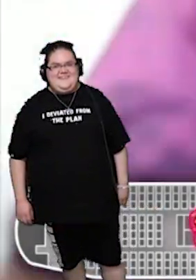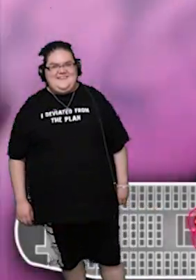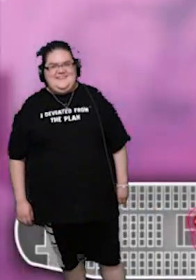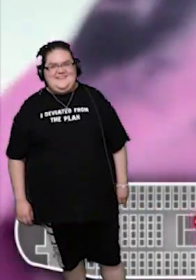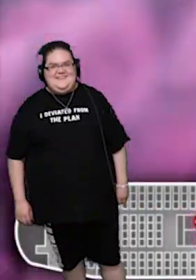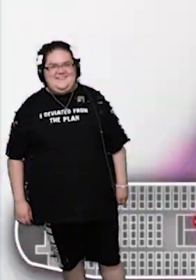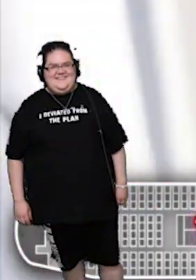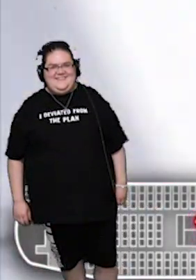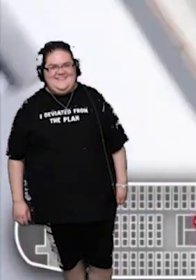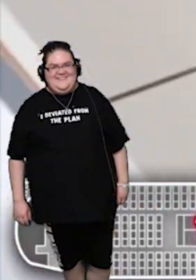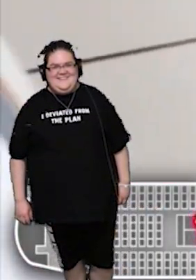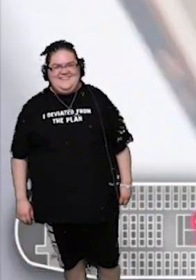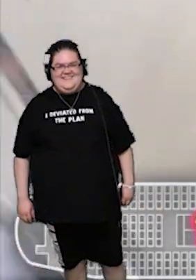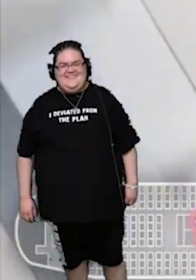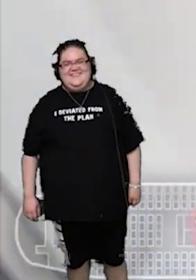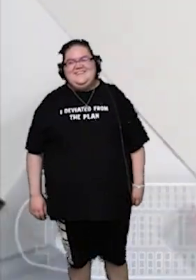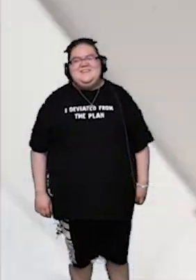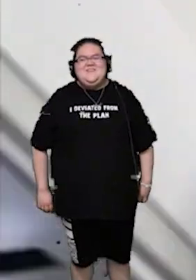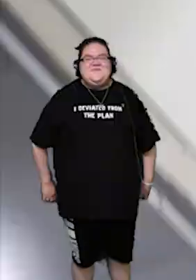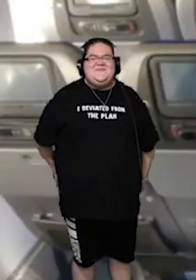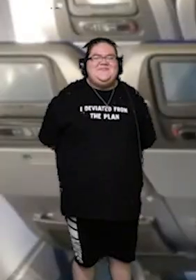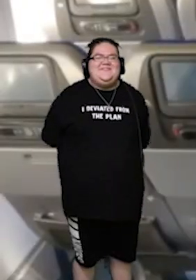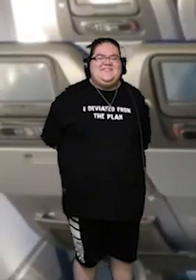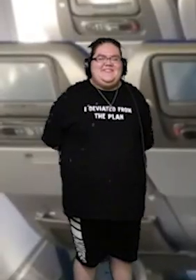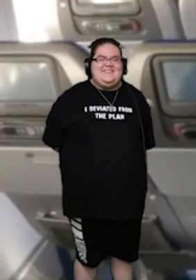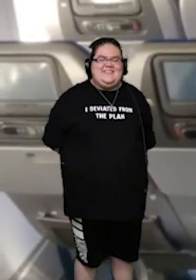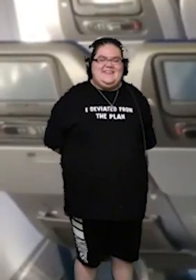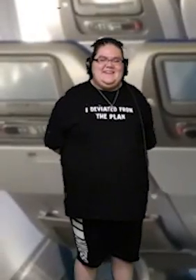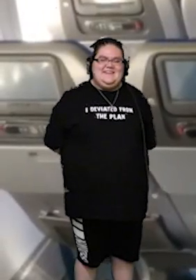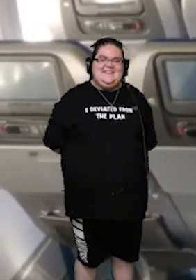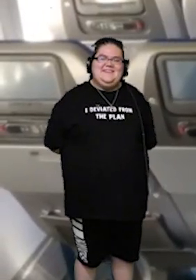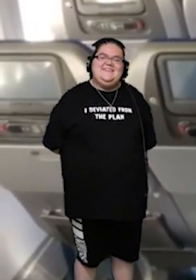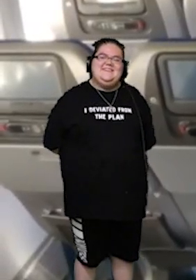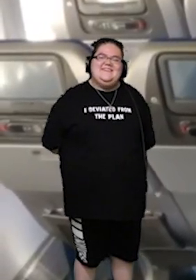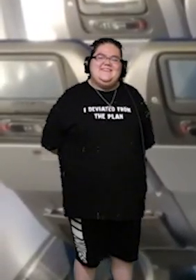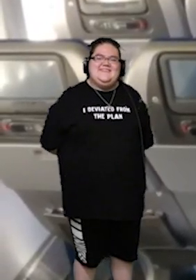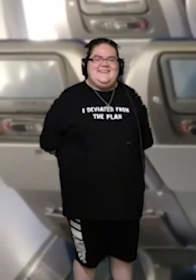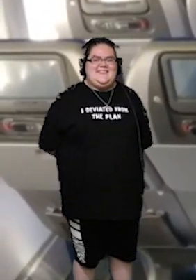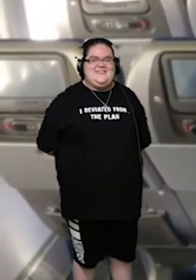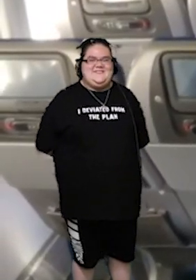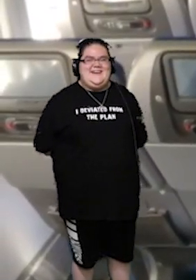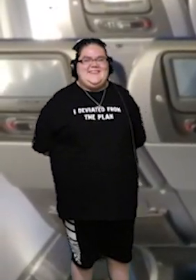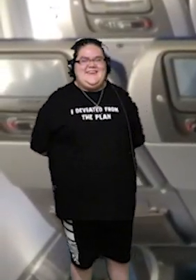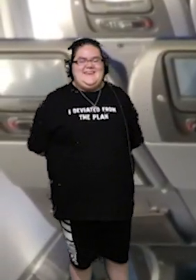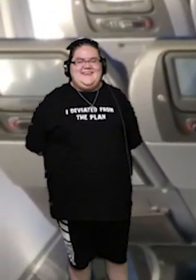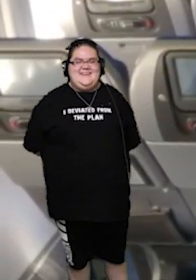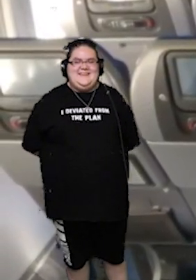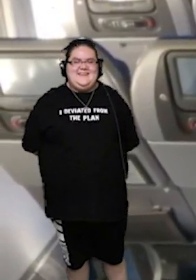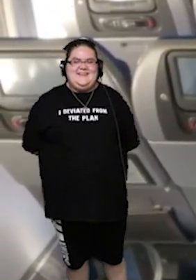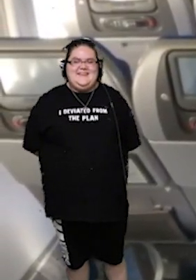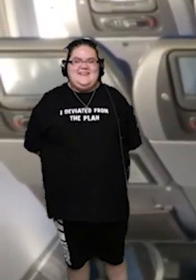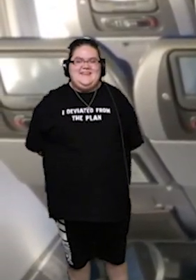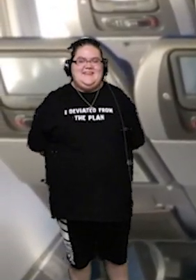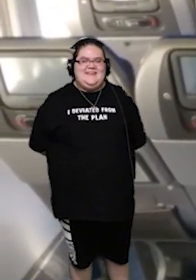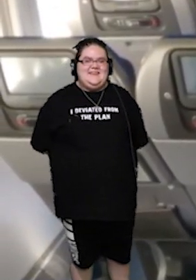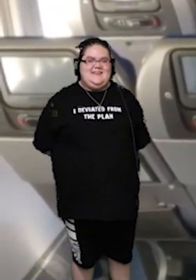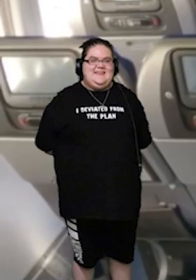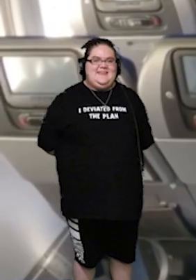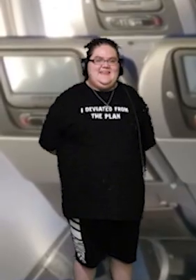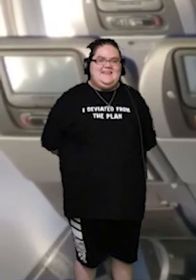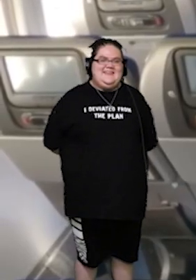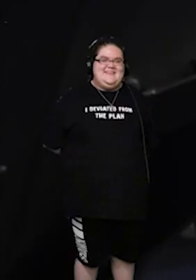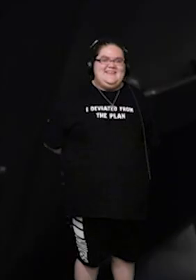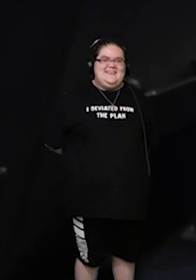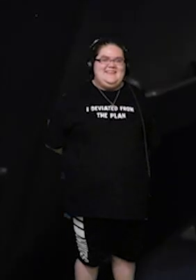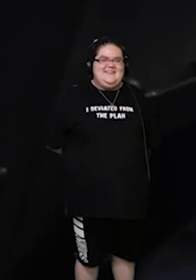Upgrade ourselves, upgrade. Yeah, fuck it. Oh, Lord have mercy. Ethan's right. I'm back here again, bro. I'm